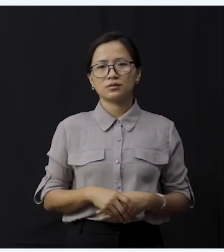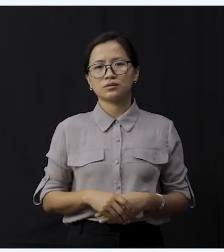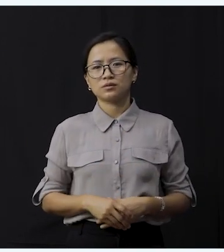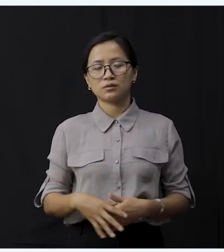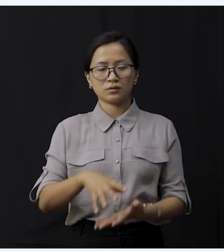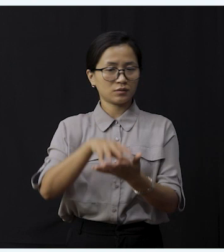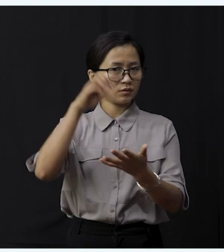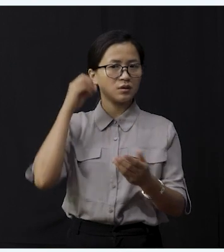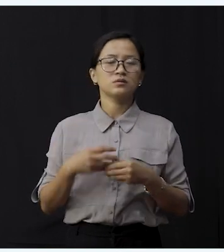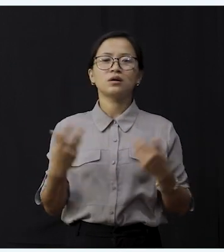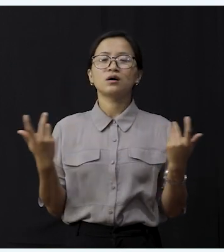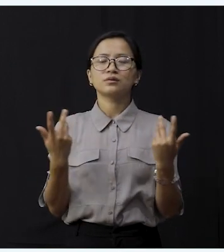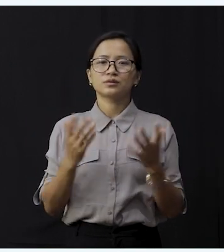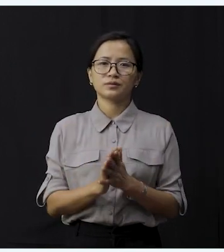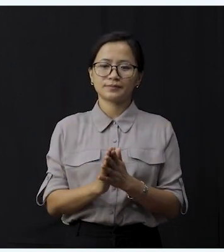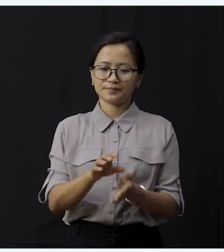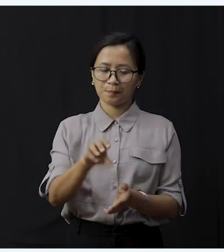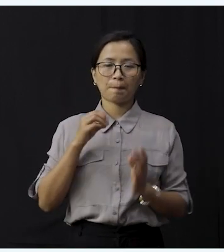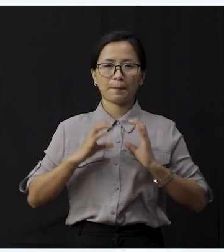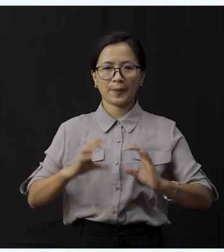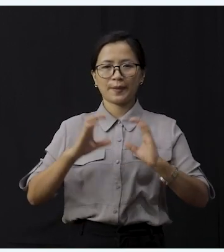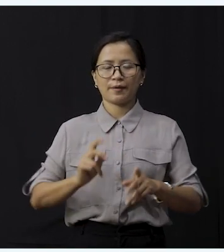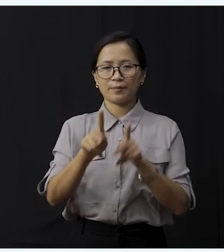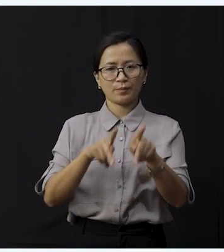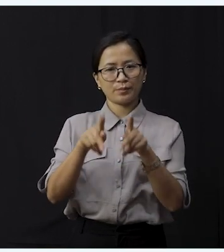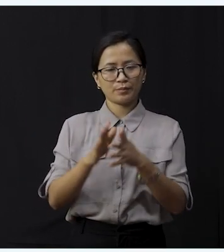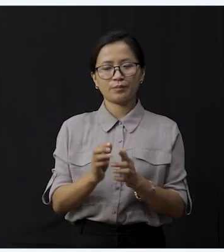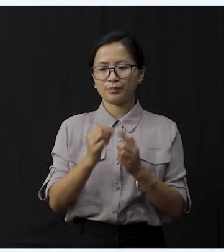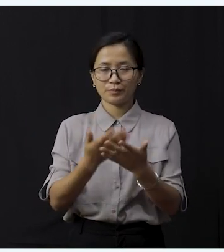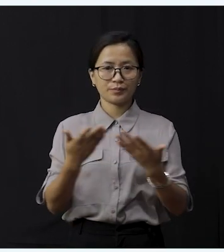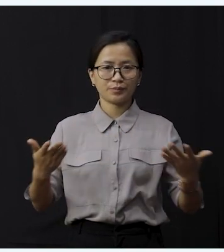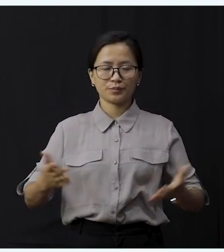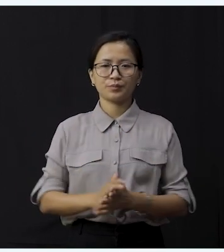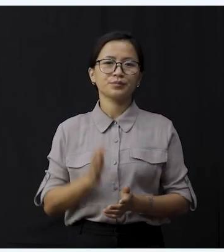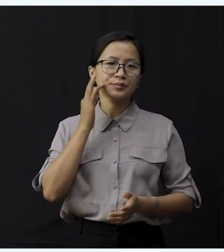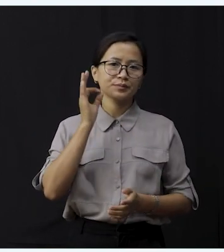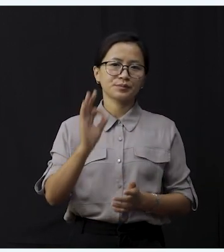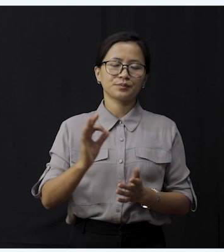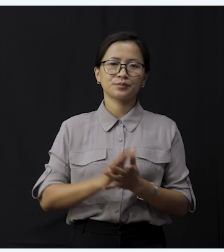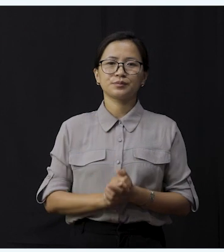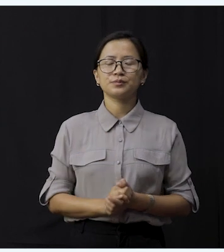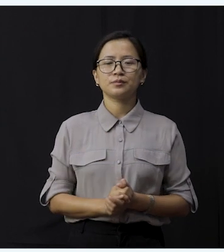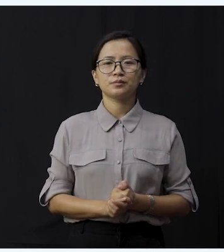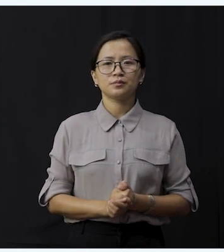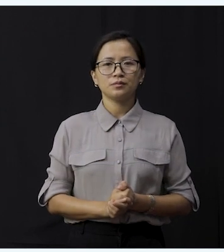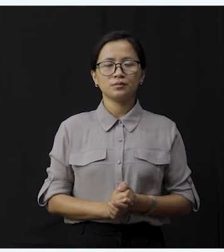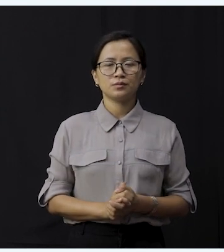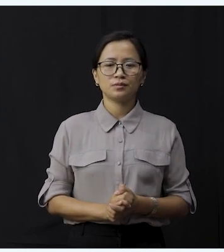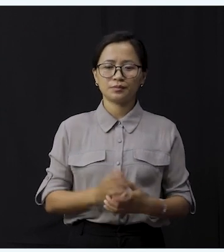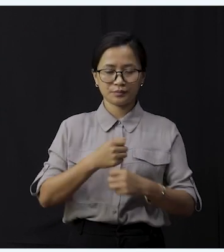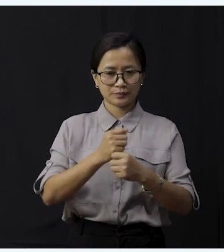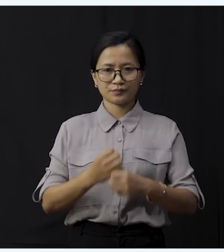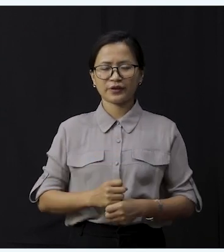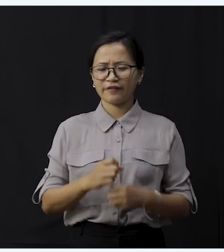so let us learn about how we should take care of a public property. Public property is very important, as I've told you, because it